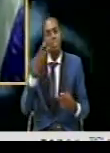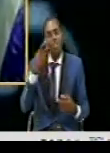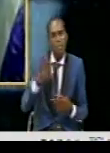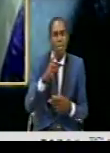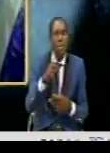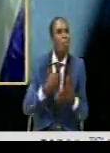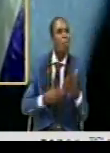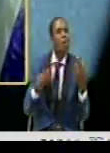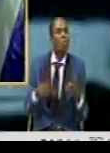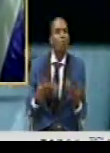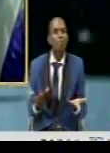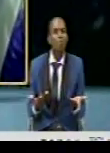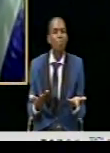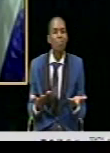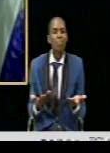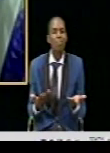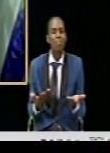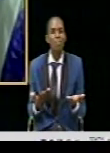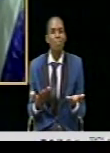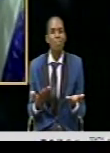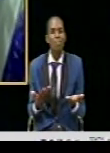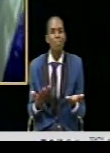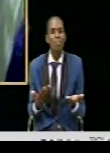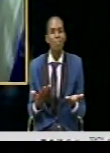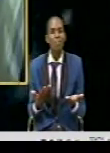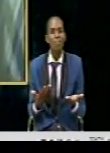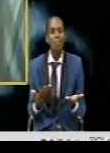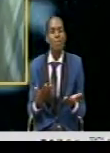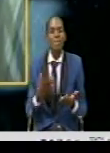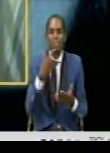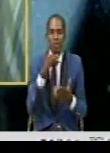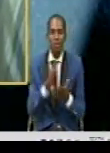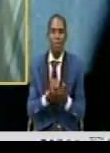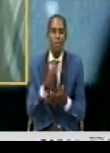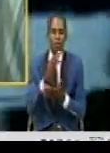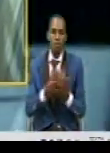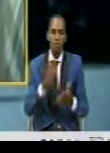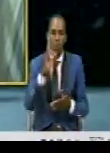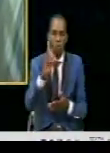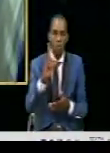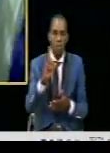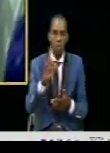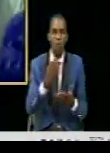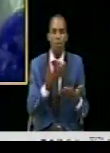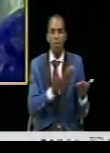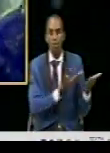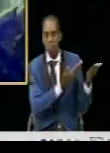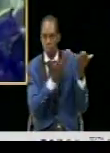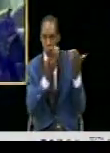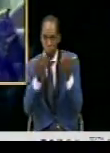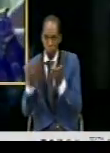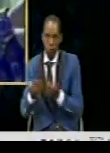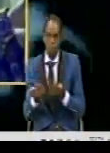flying. But he just, I said, what happened? I said, brother, I want to see what happened. That